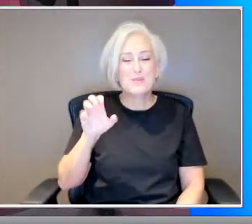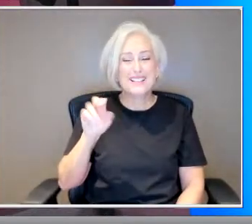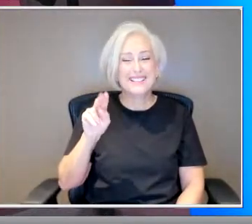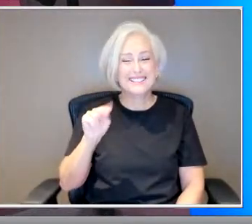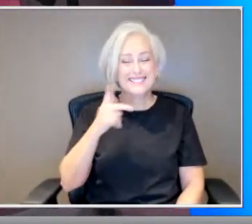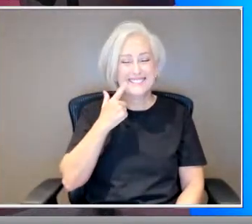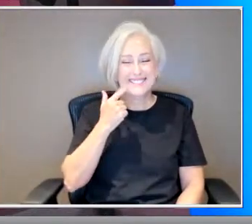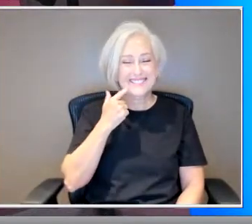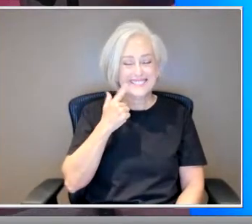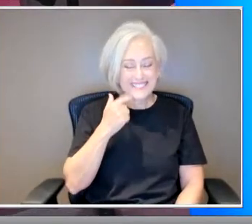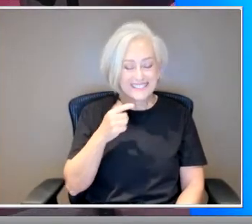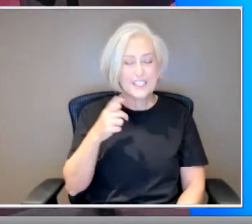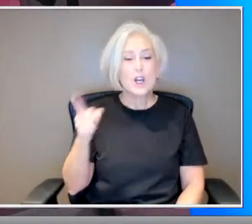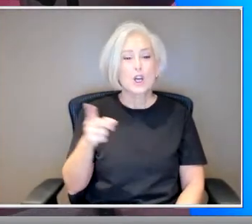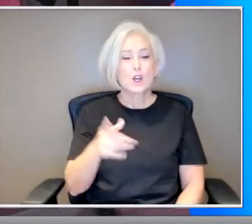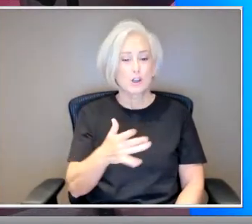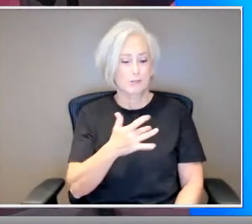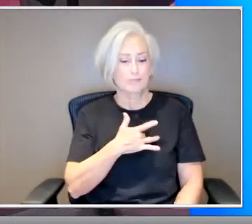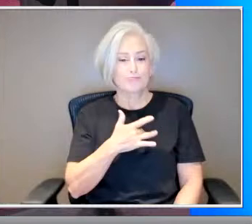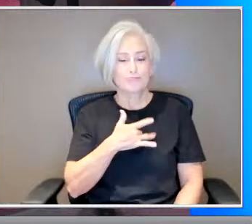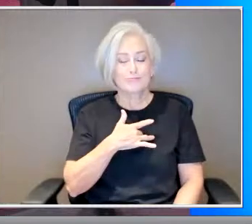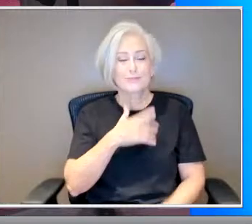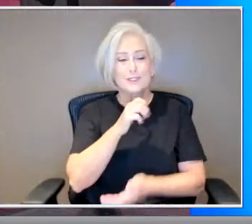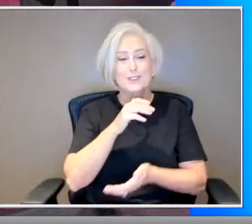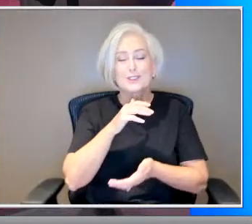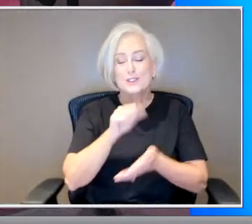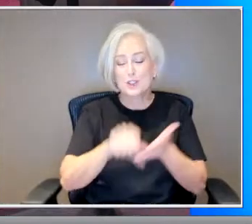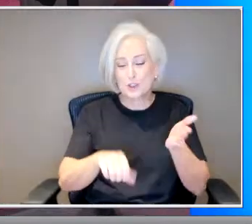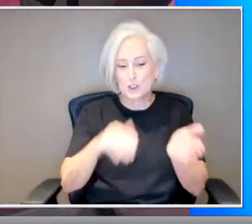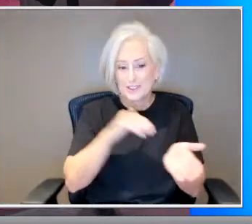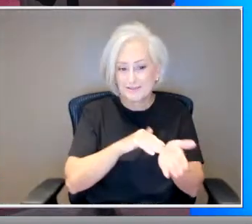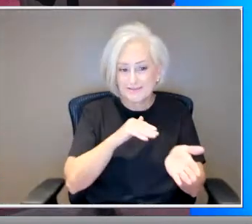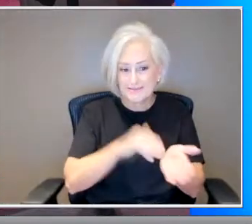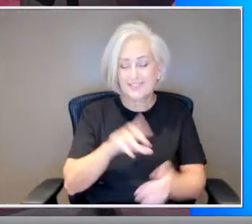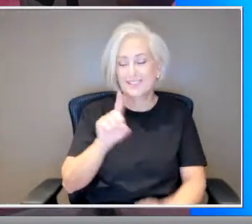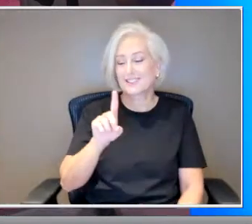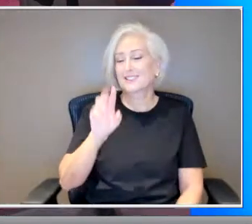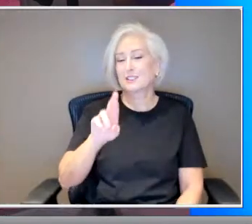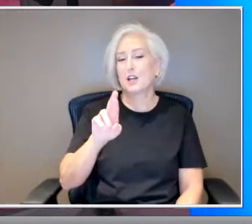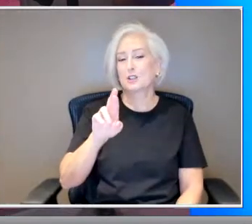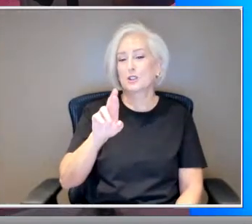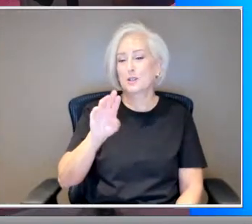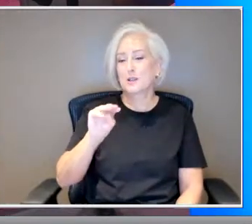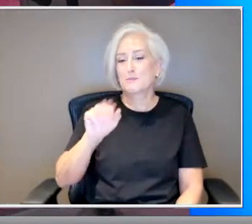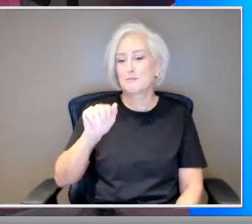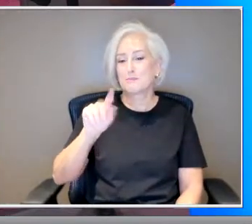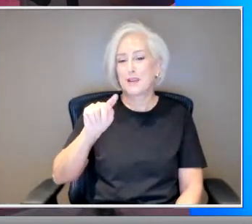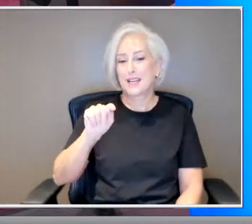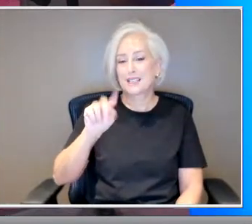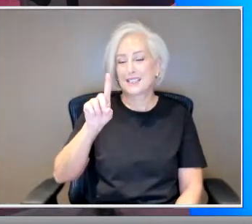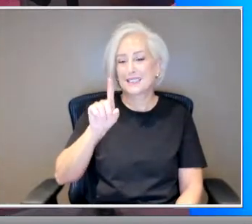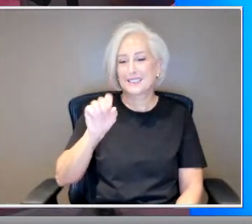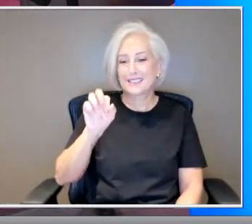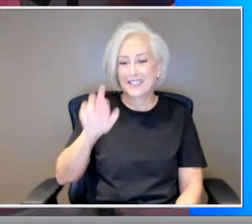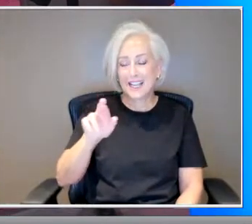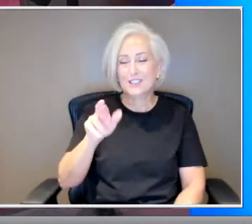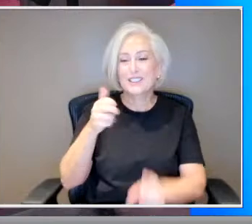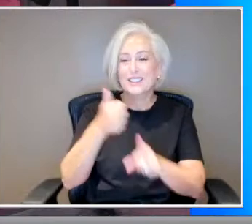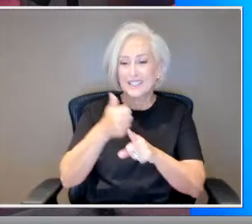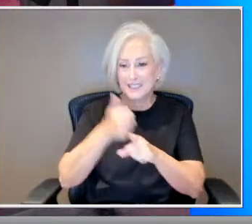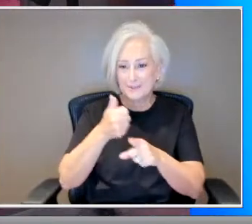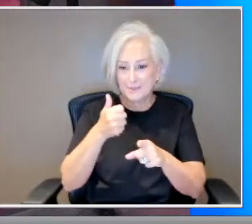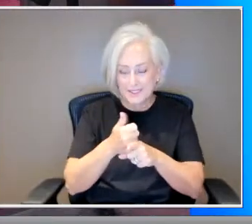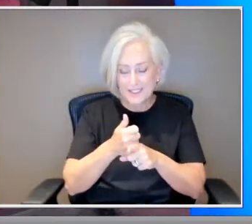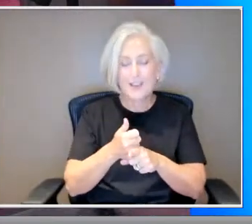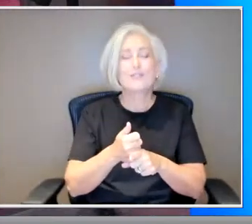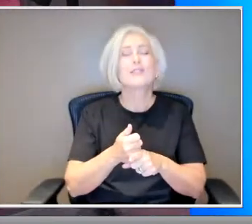her thoracic surgeon, Dr. Matt Danter. Dr. Danter is the surgical director of cardiac transplant and mechanical circulatory support